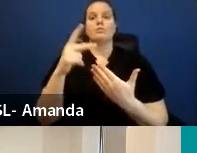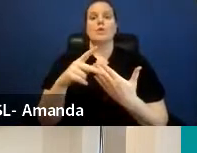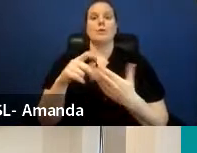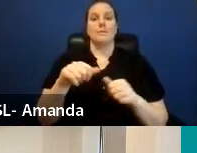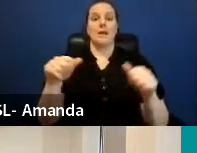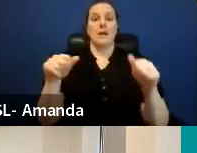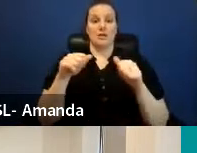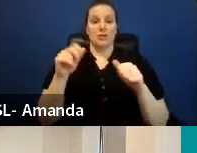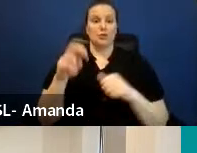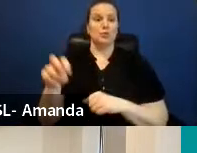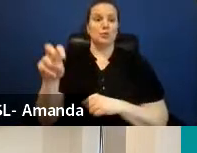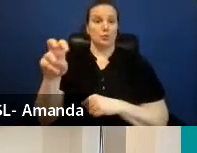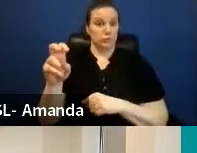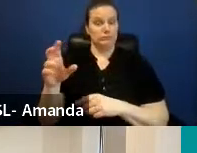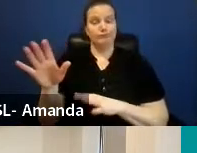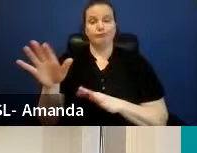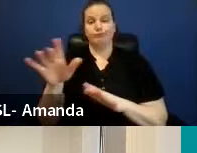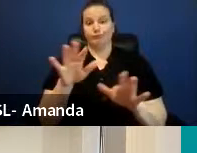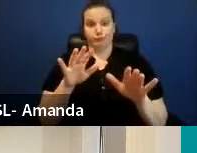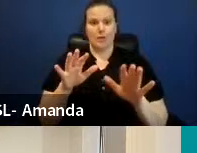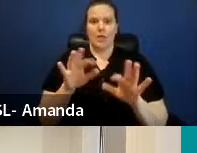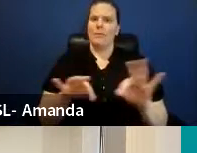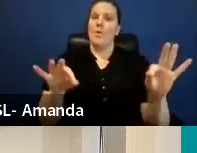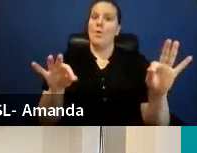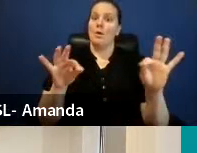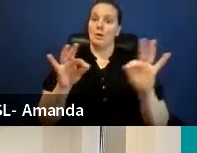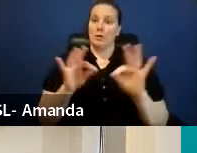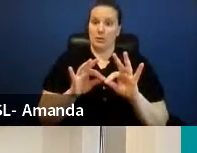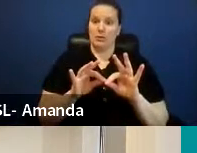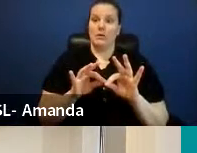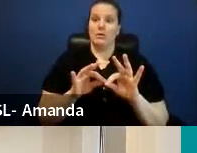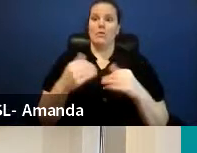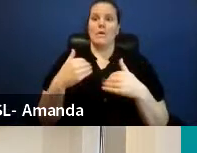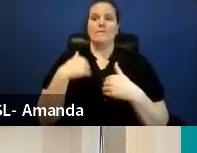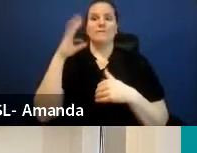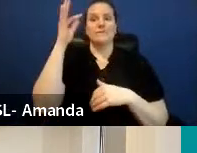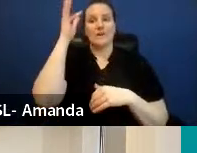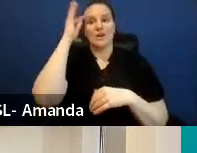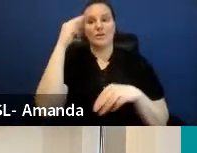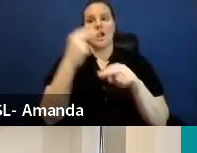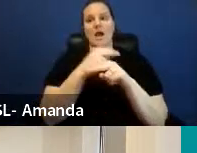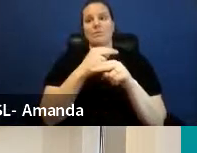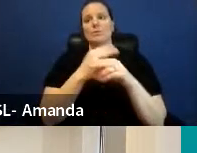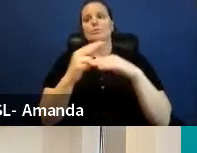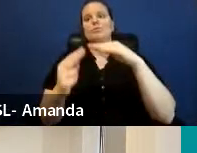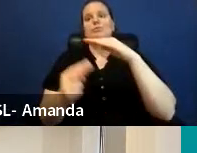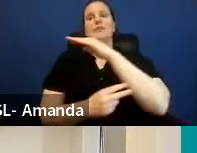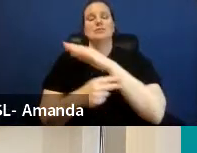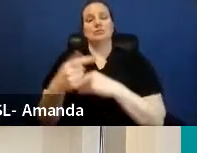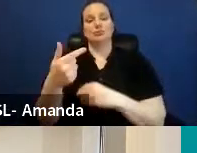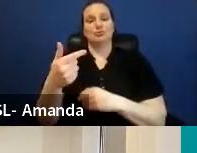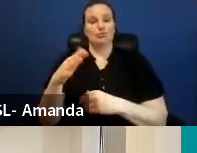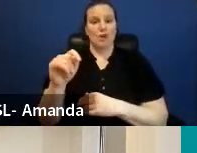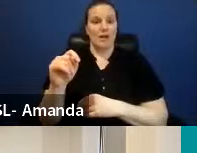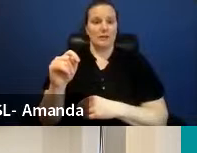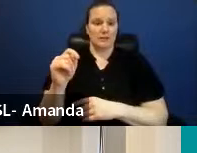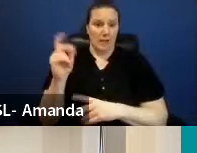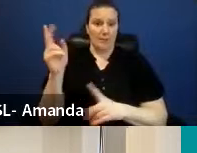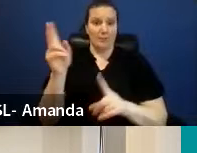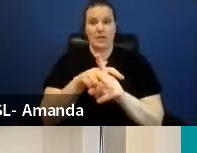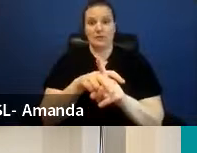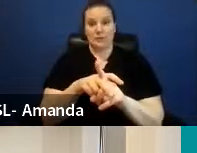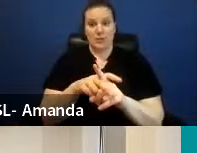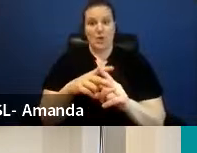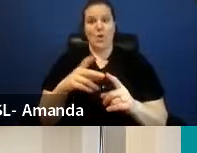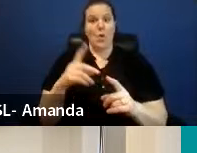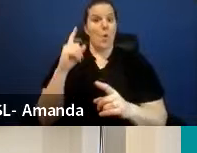tour. This is really important. We have a Federal Highway Bridge Investment Program grant application in. We hope